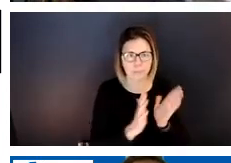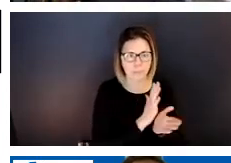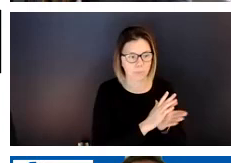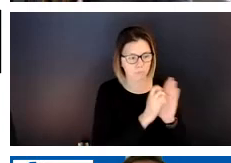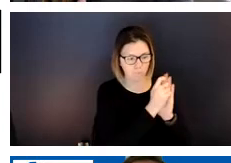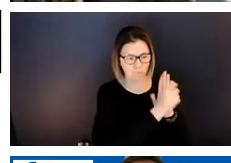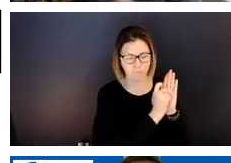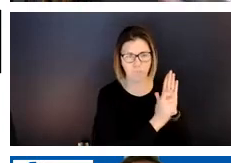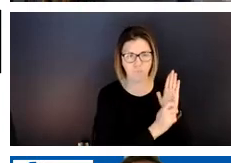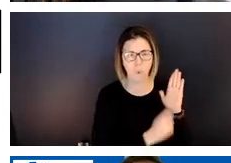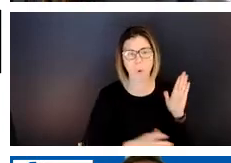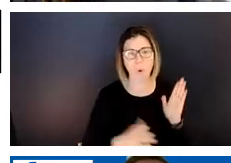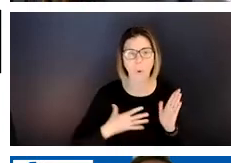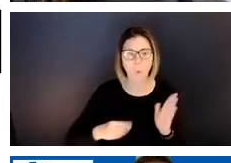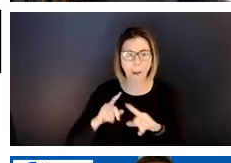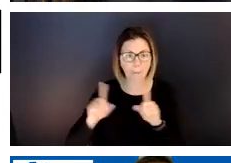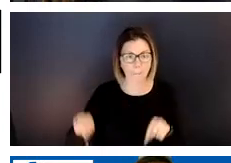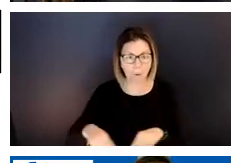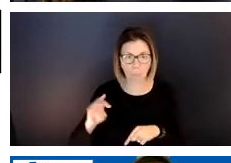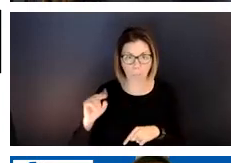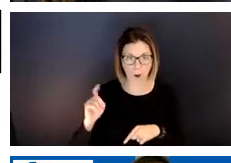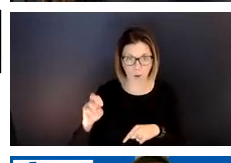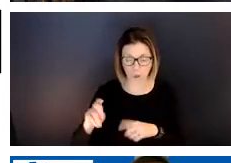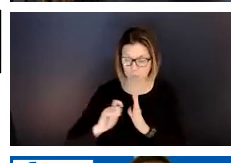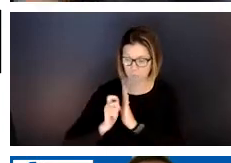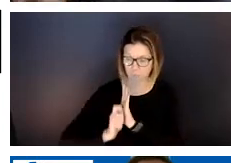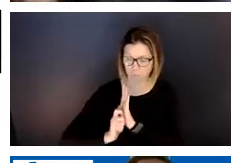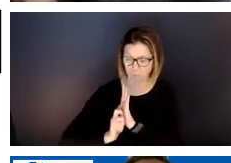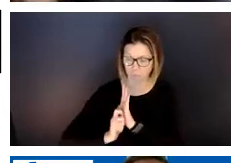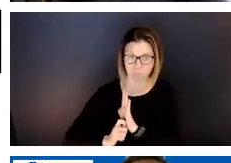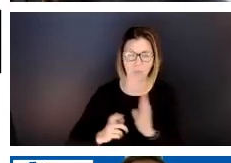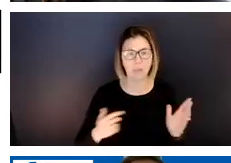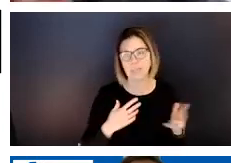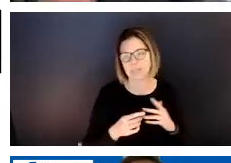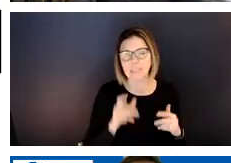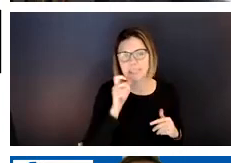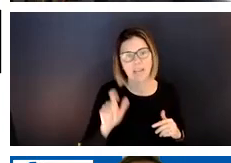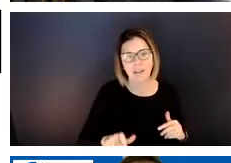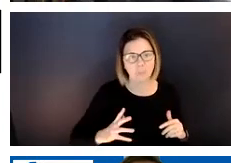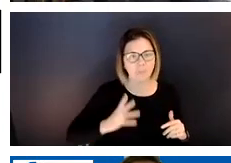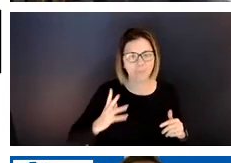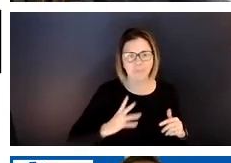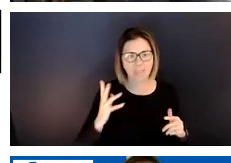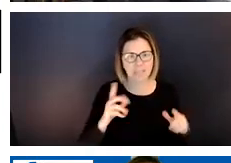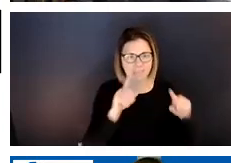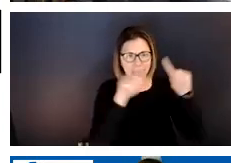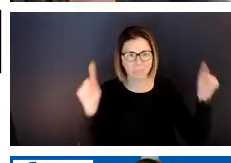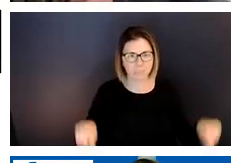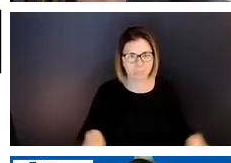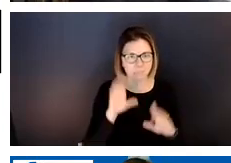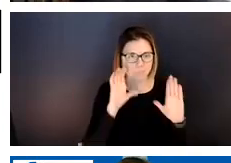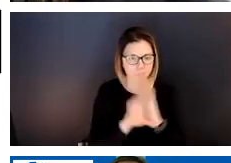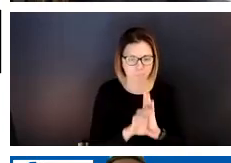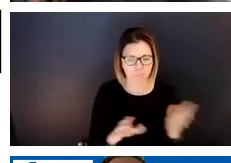as effective for me as some of these other more thought out, more pre-prepared sort of ideas.